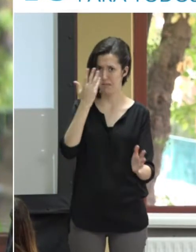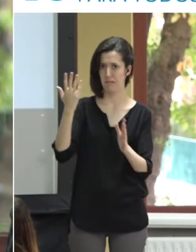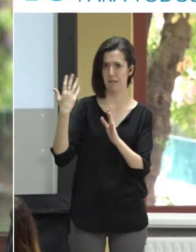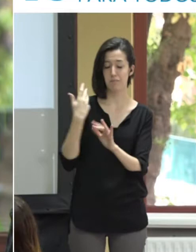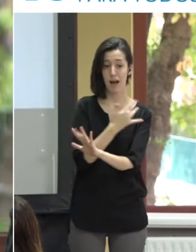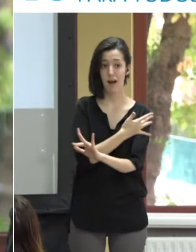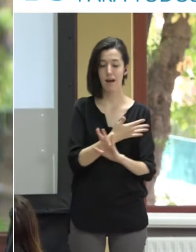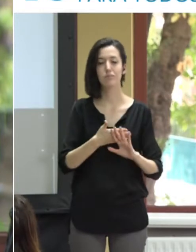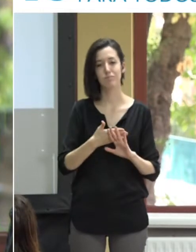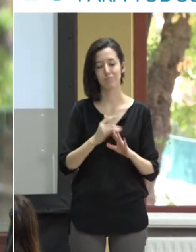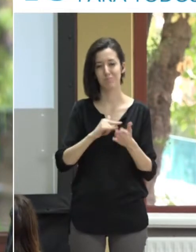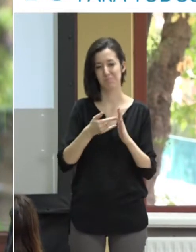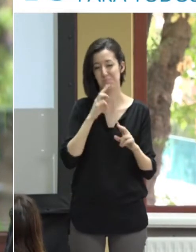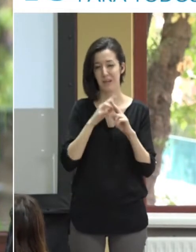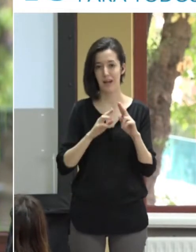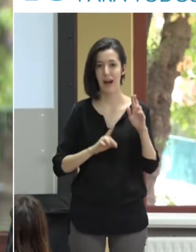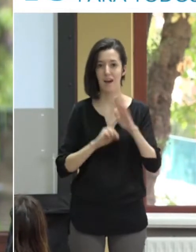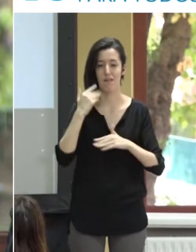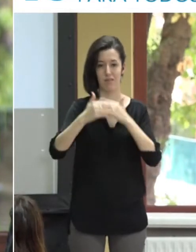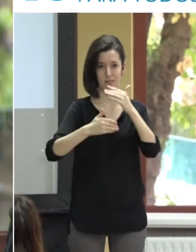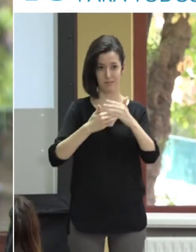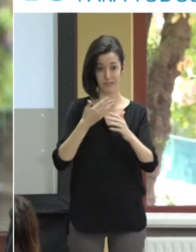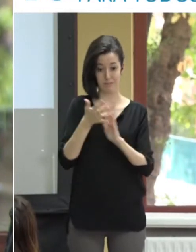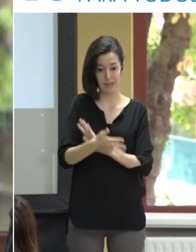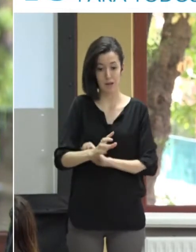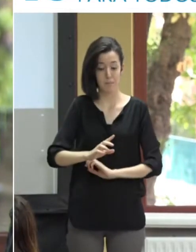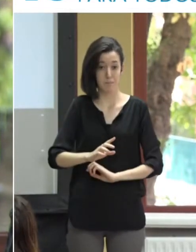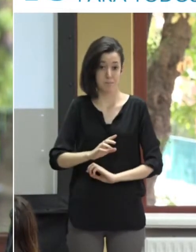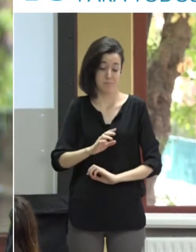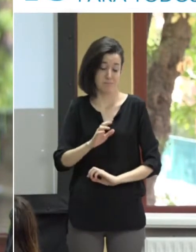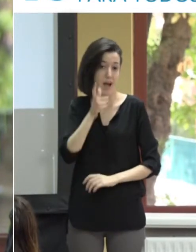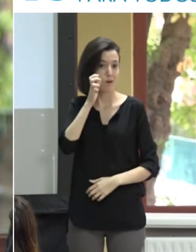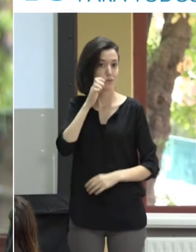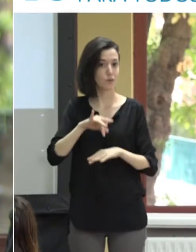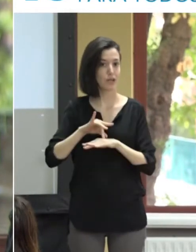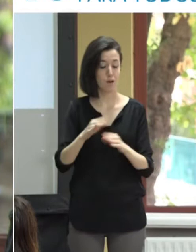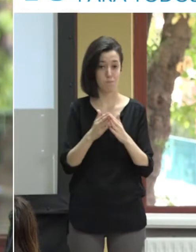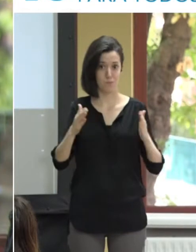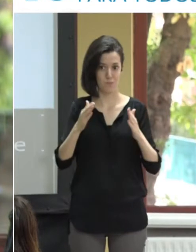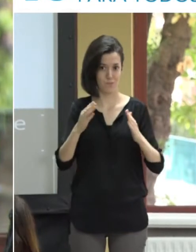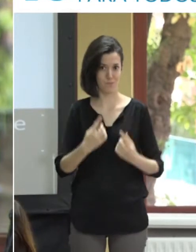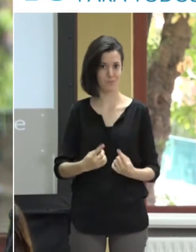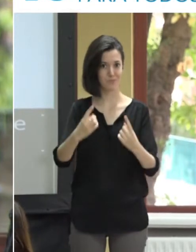10 years ago, he started with the Avanza project, and they developed the first audio guide